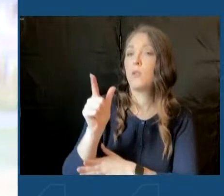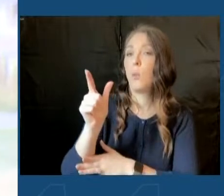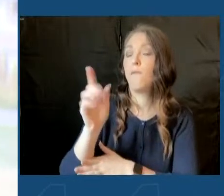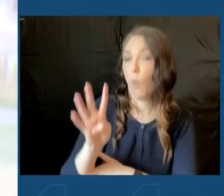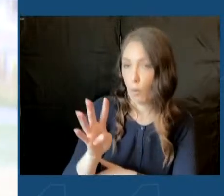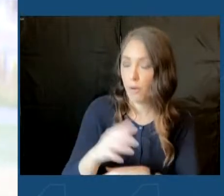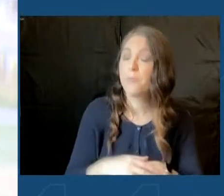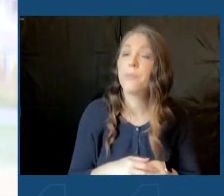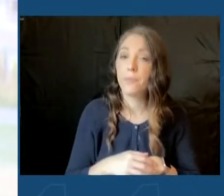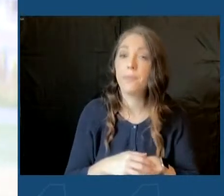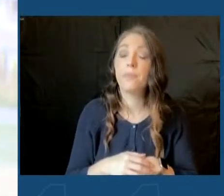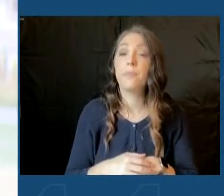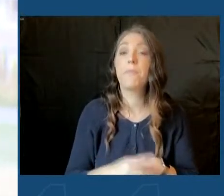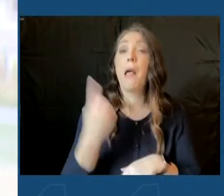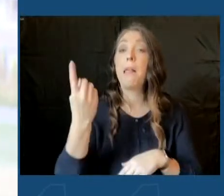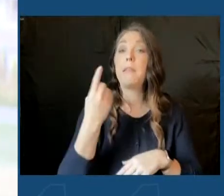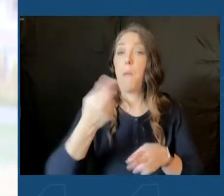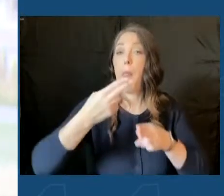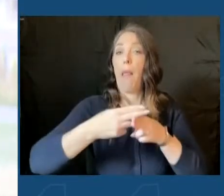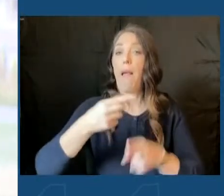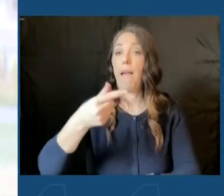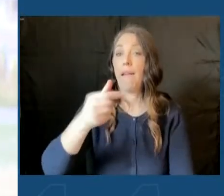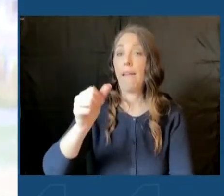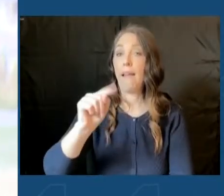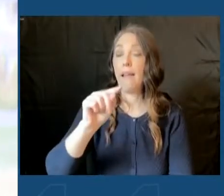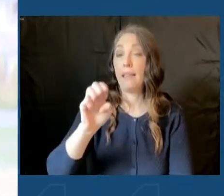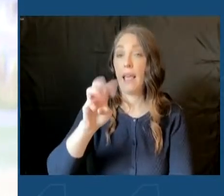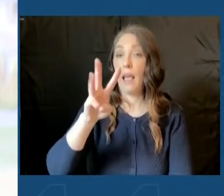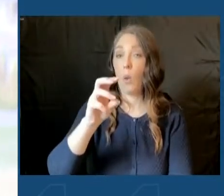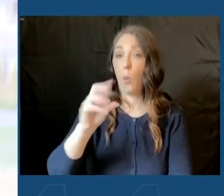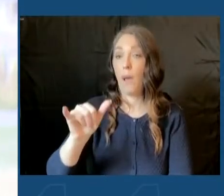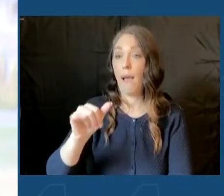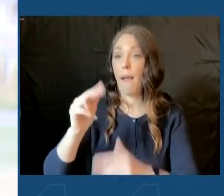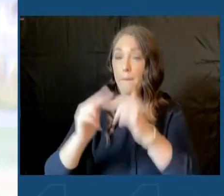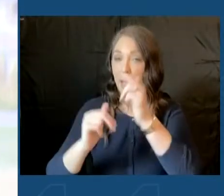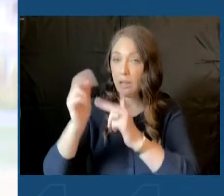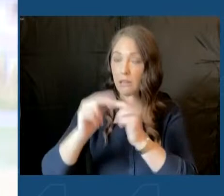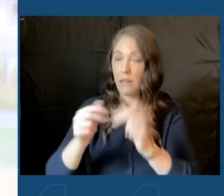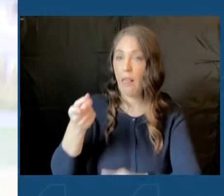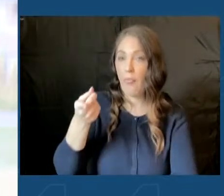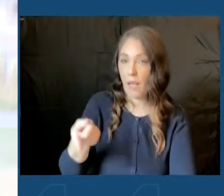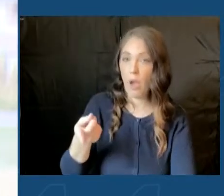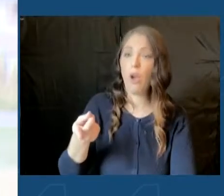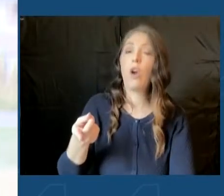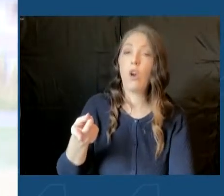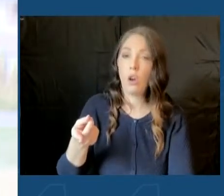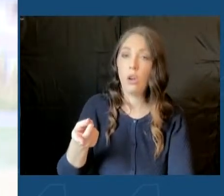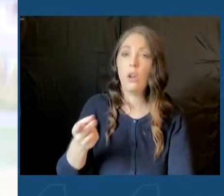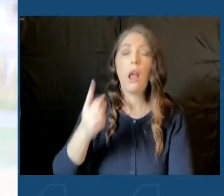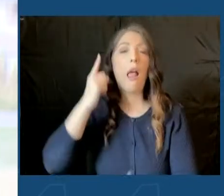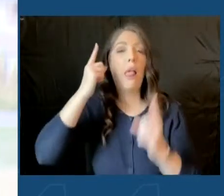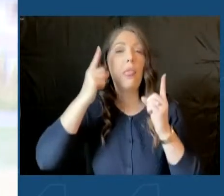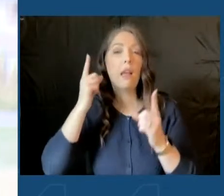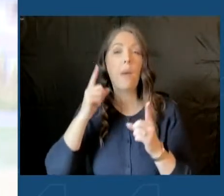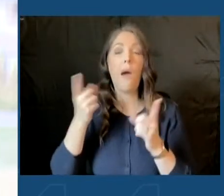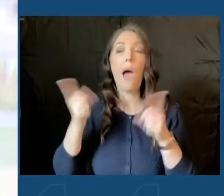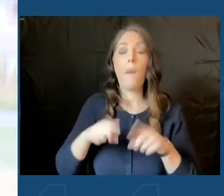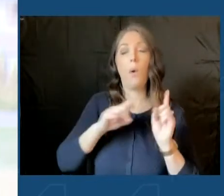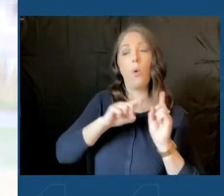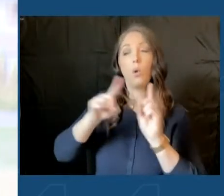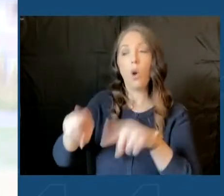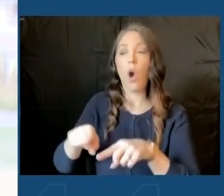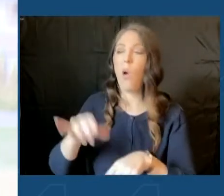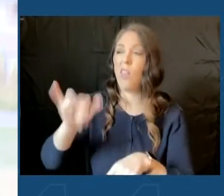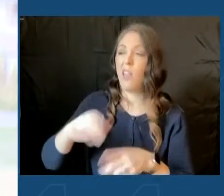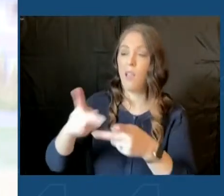going to be known as a gateway building right on Canal Side. You think about when we go down there. There really isn't one place where people know to get